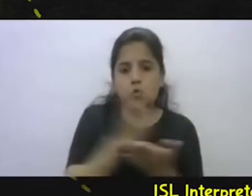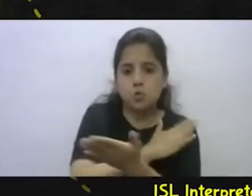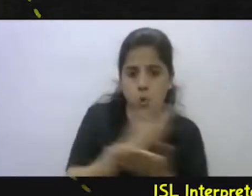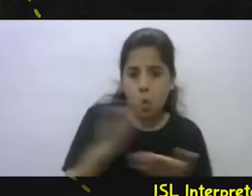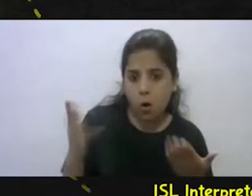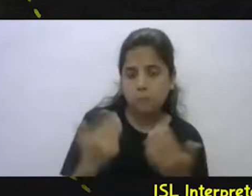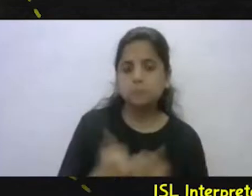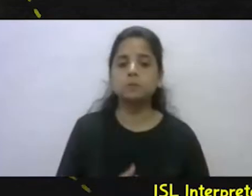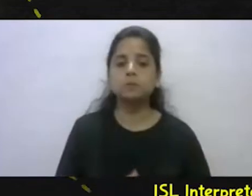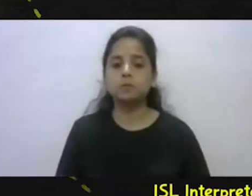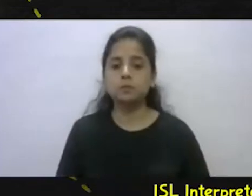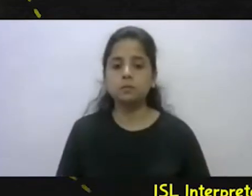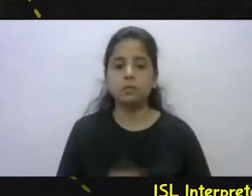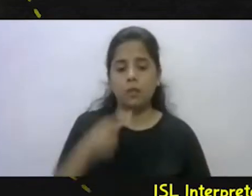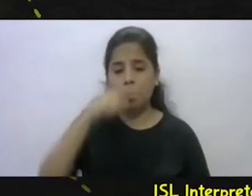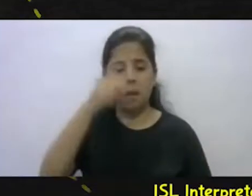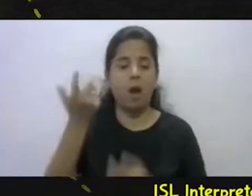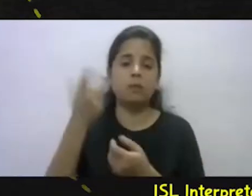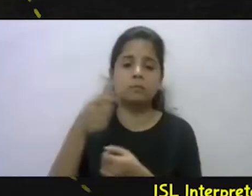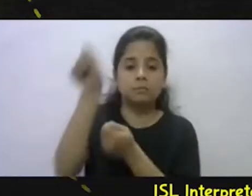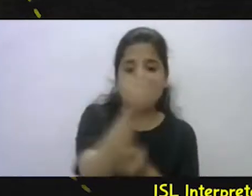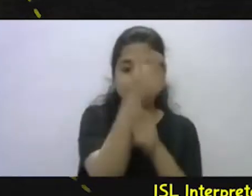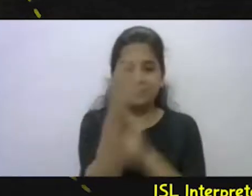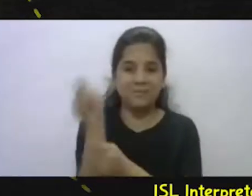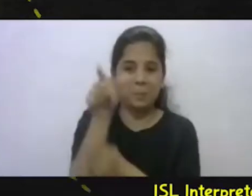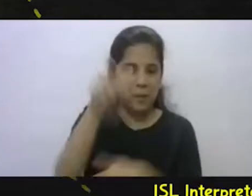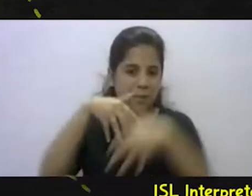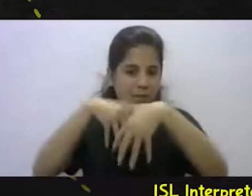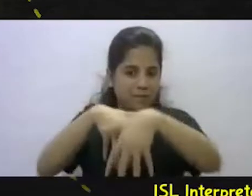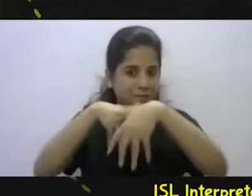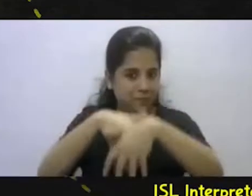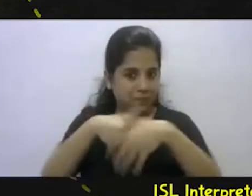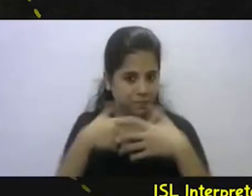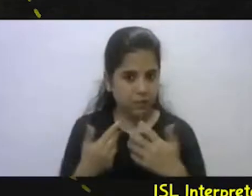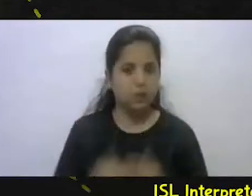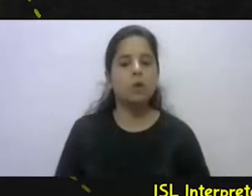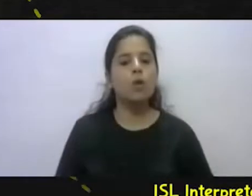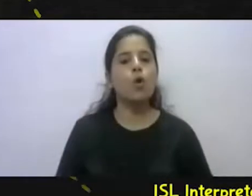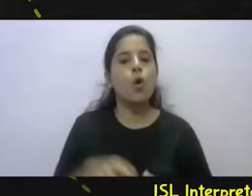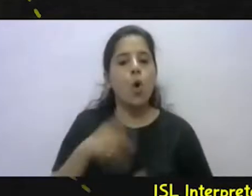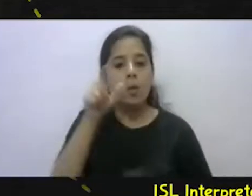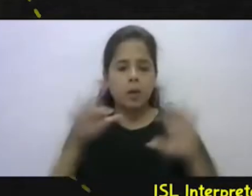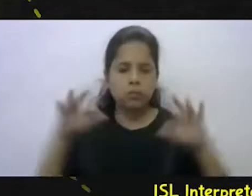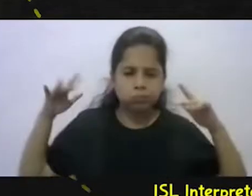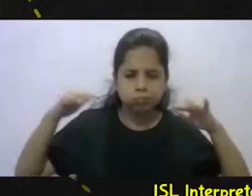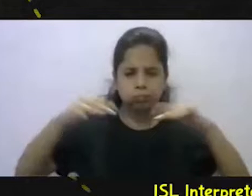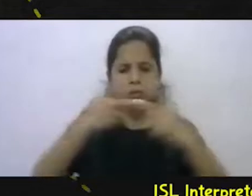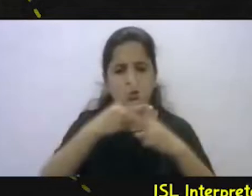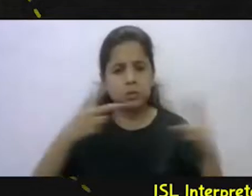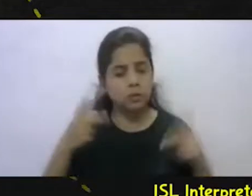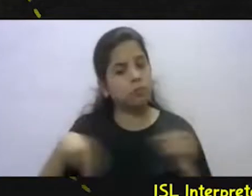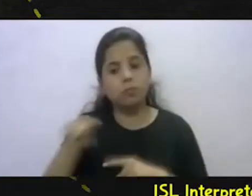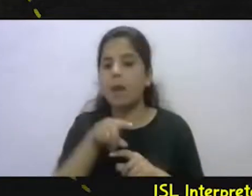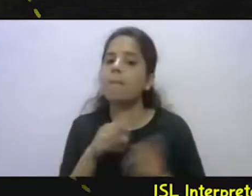a sort of pride parade, be it a sort of, a flash mob, could be represented on this